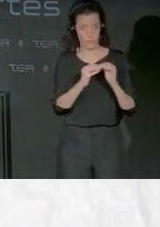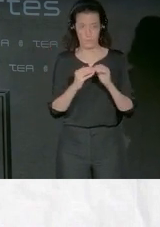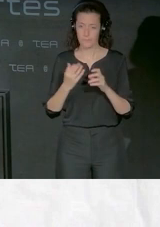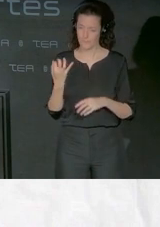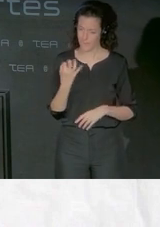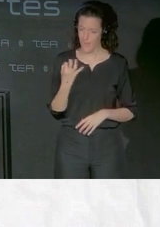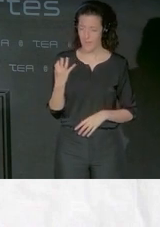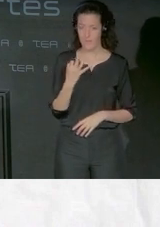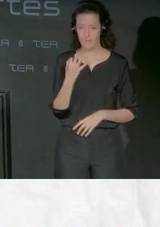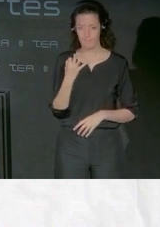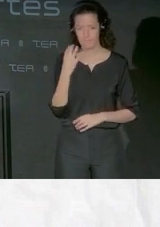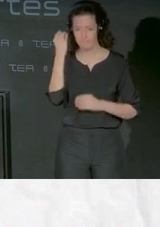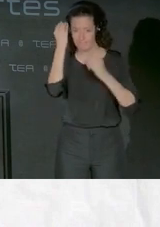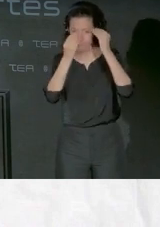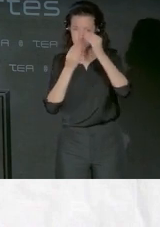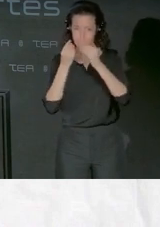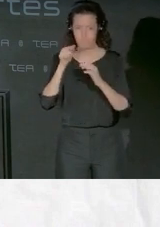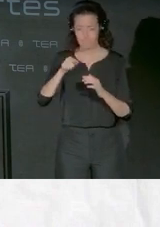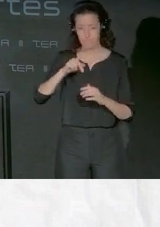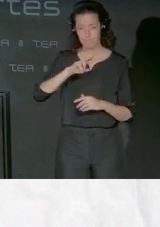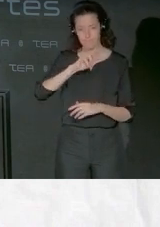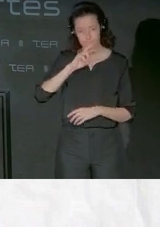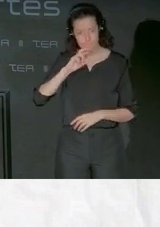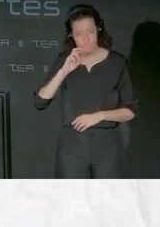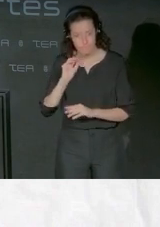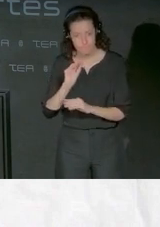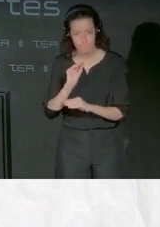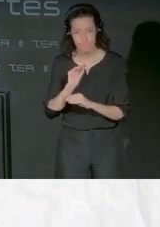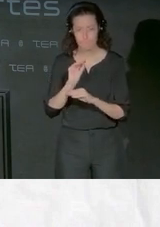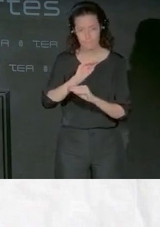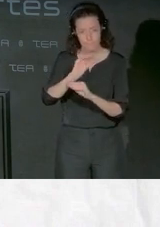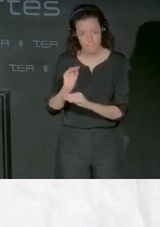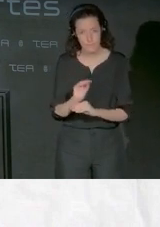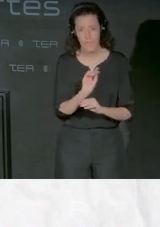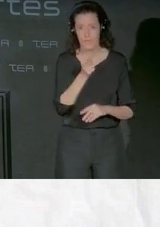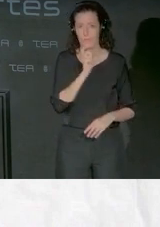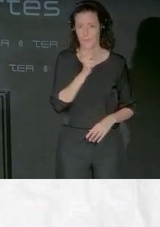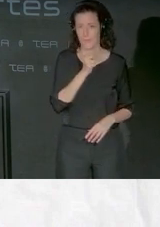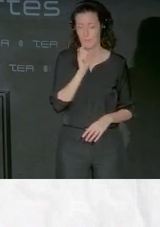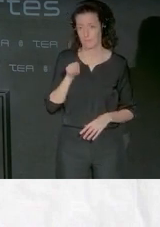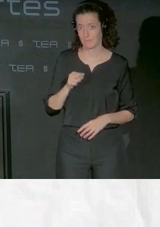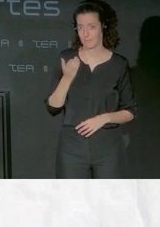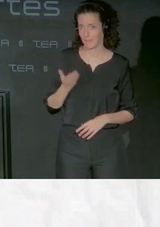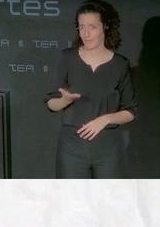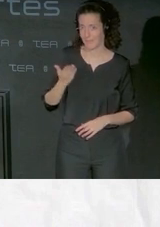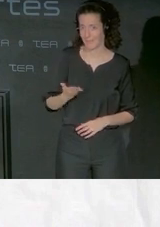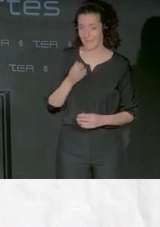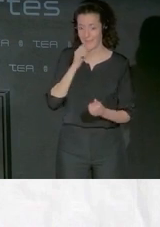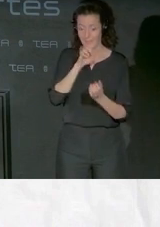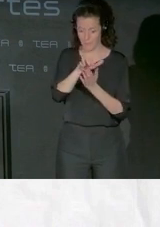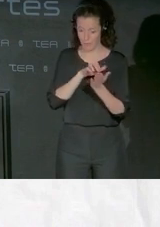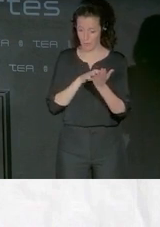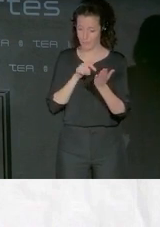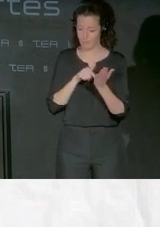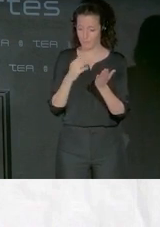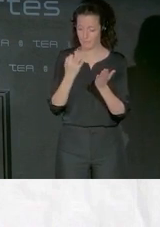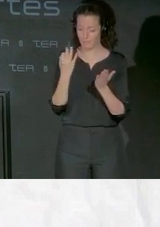report, looking at the legal issues around that, as well as the, let's say,